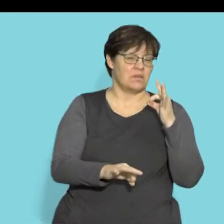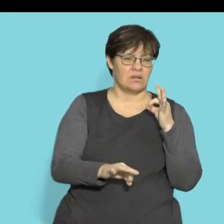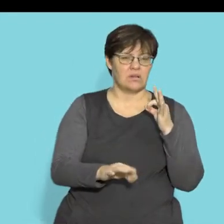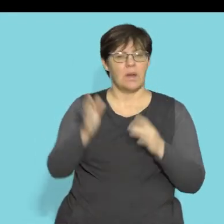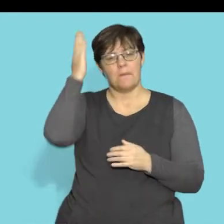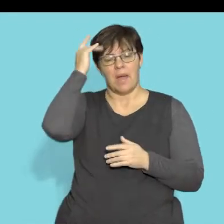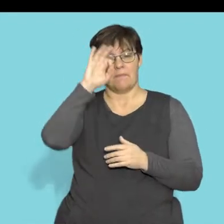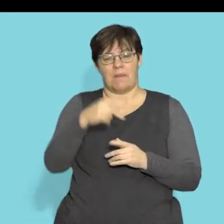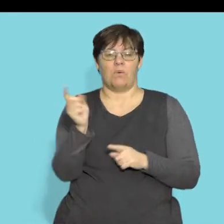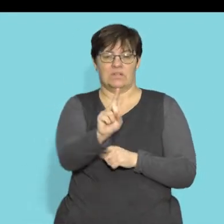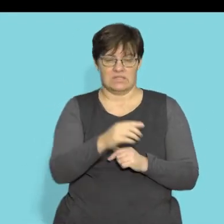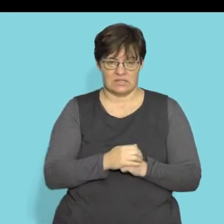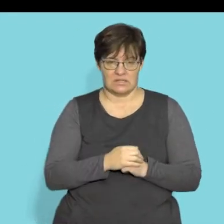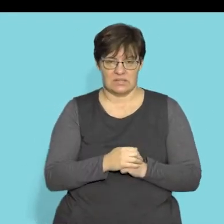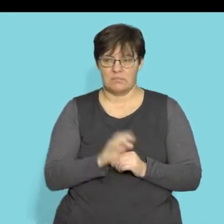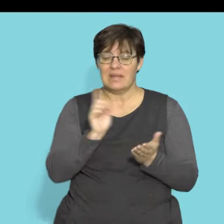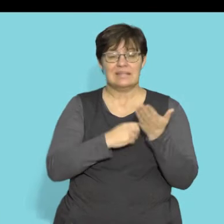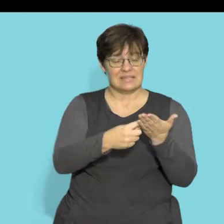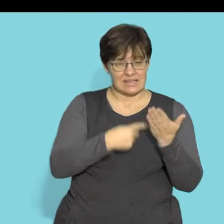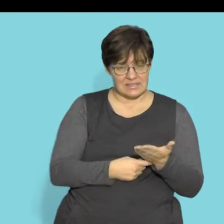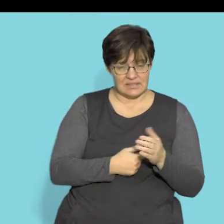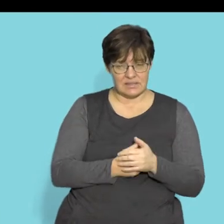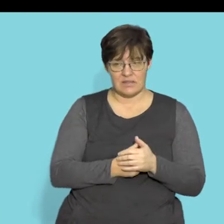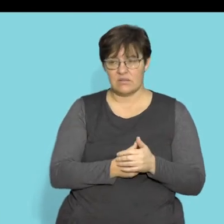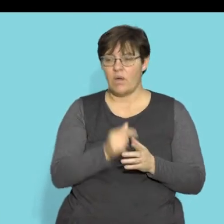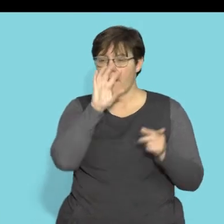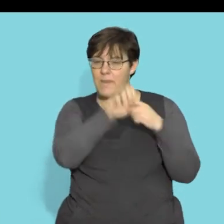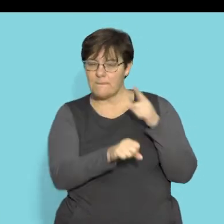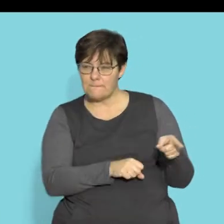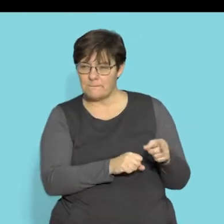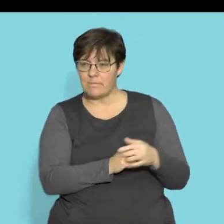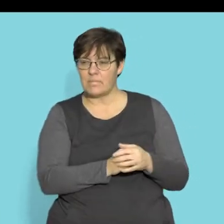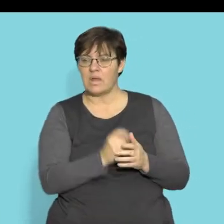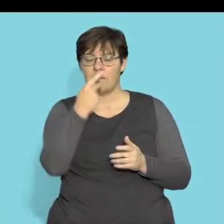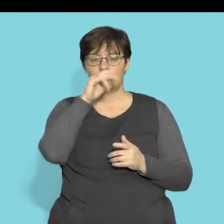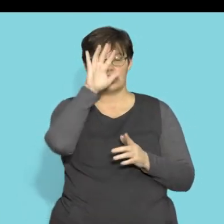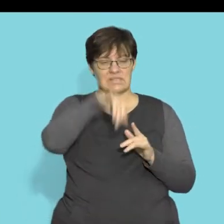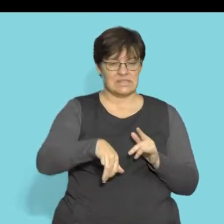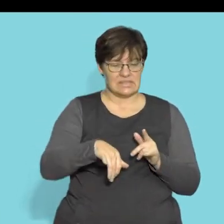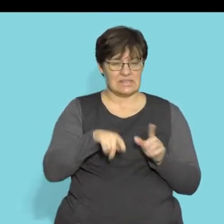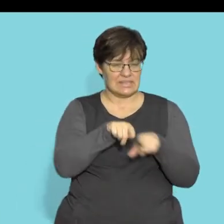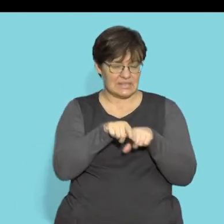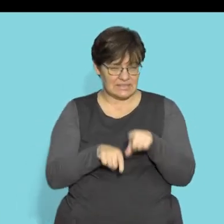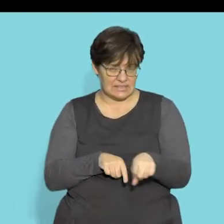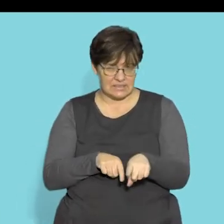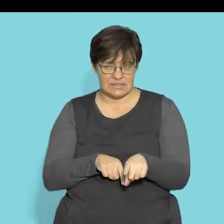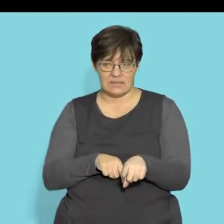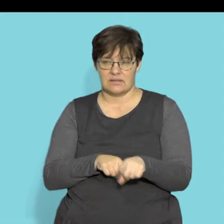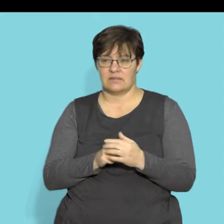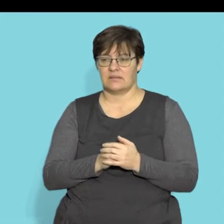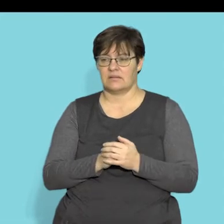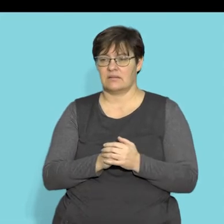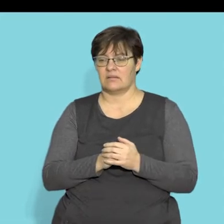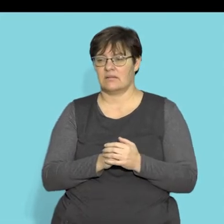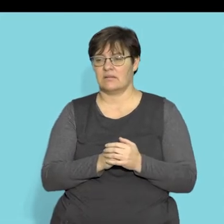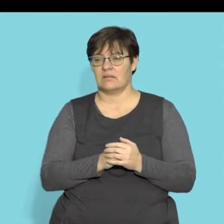simple mind map could be. So as I discussed this, we recognize that there's paternity testing. We put